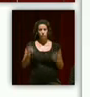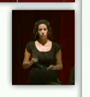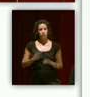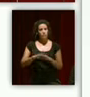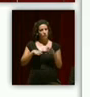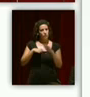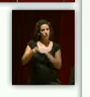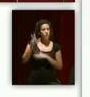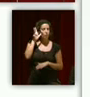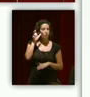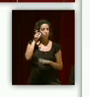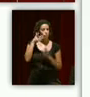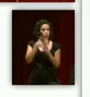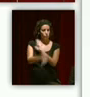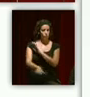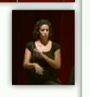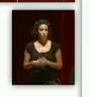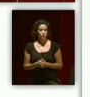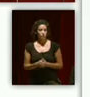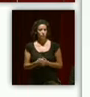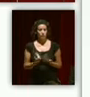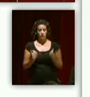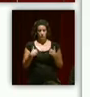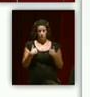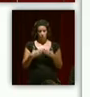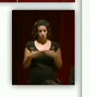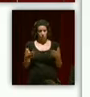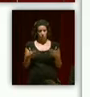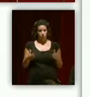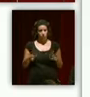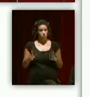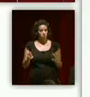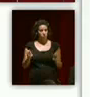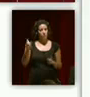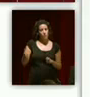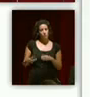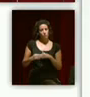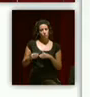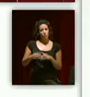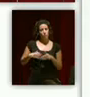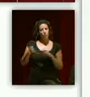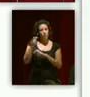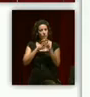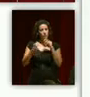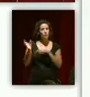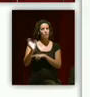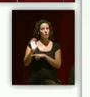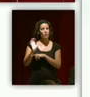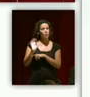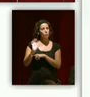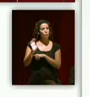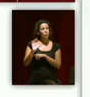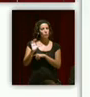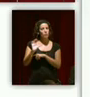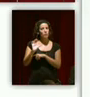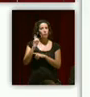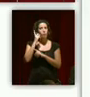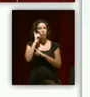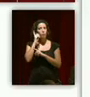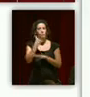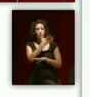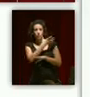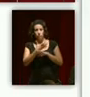completely self-dependent when accessing audio description. Since the very first moment, the user can make a search for a movie